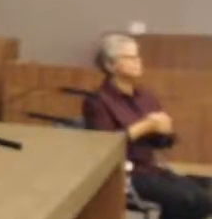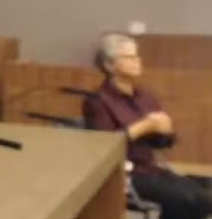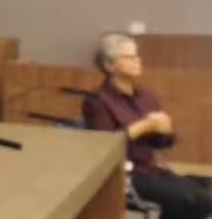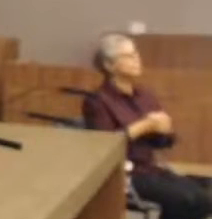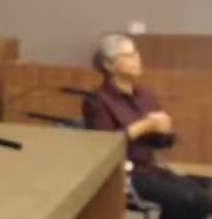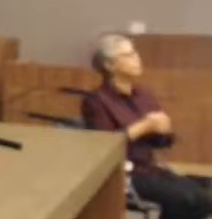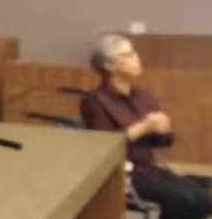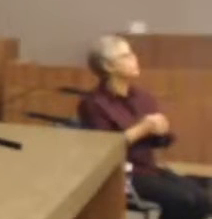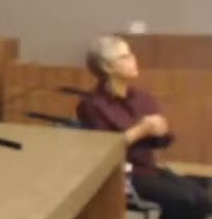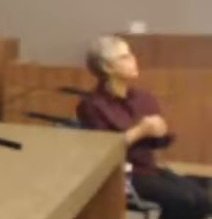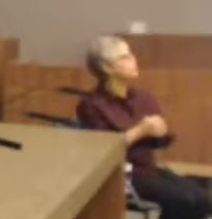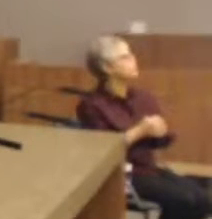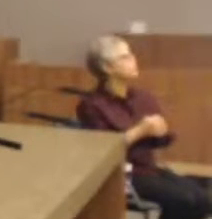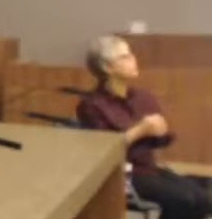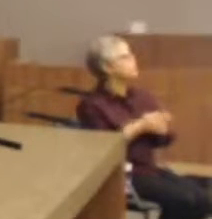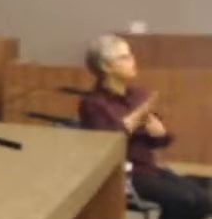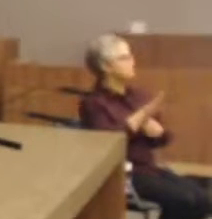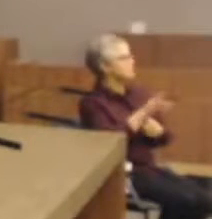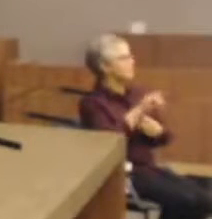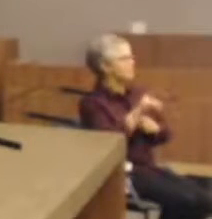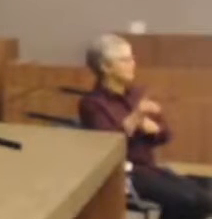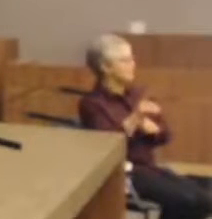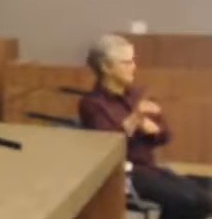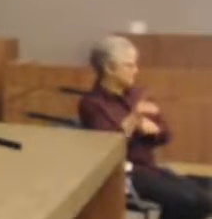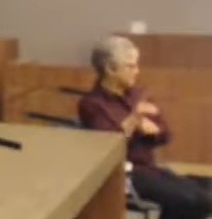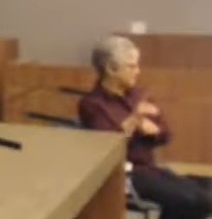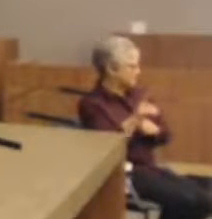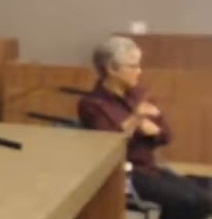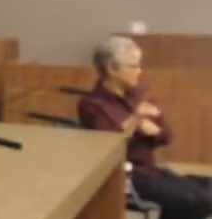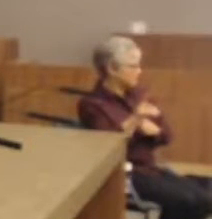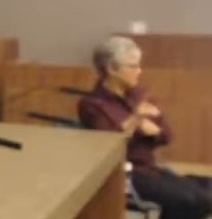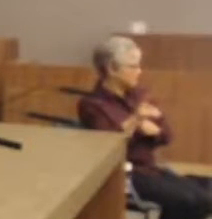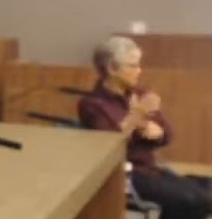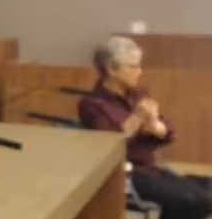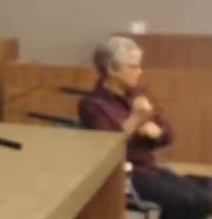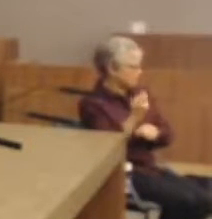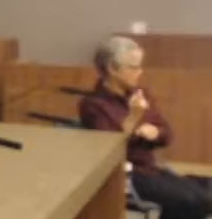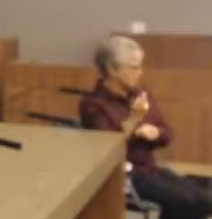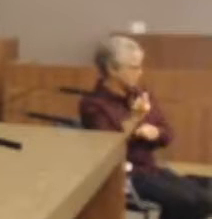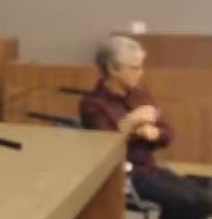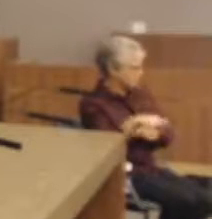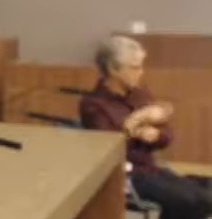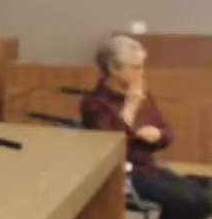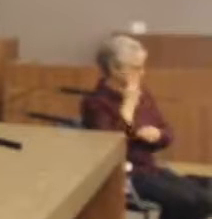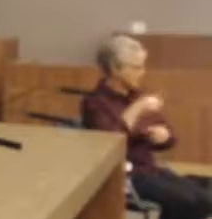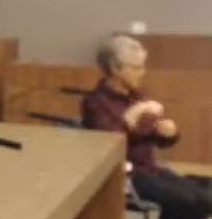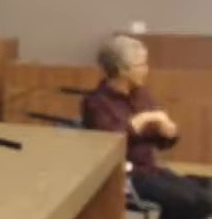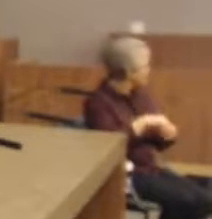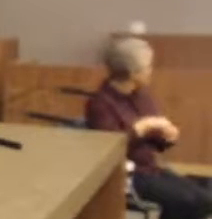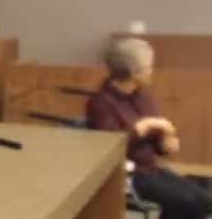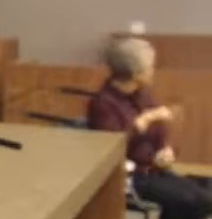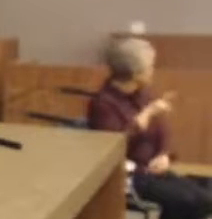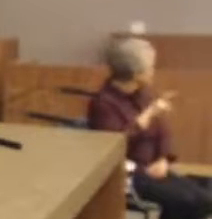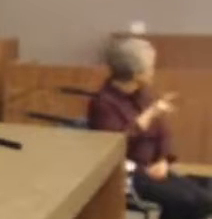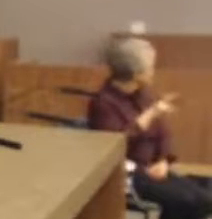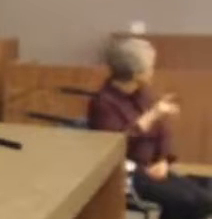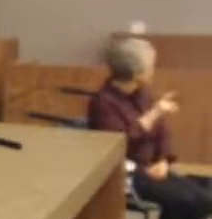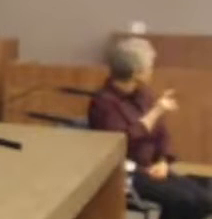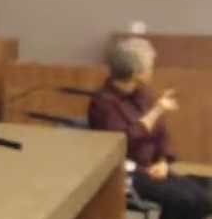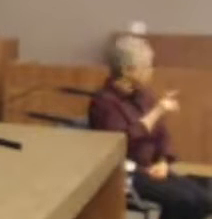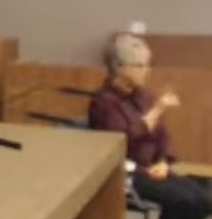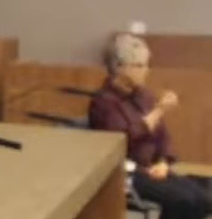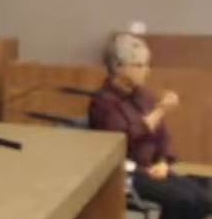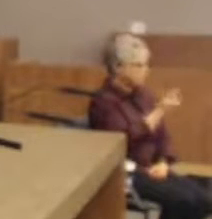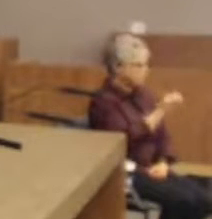symptoms listed on there was DID. Is that something that you would typically see in a derivative? That would be hard to